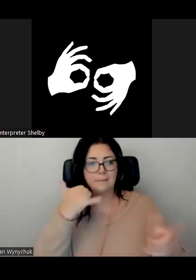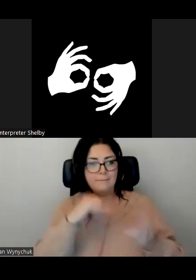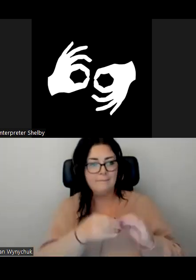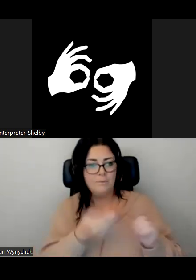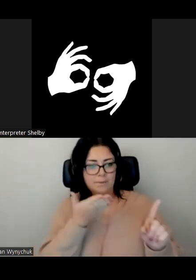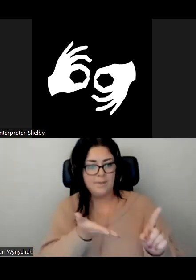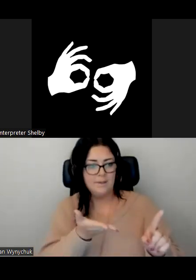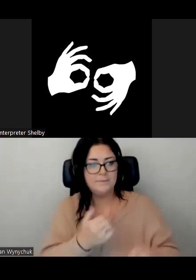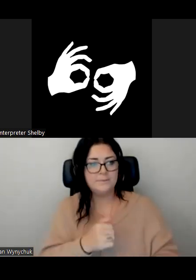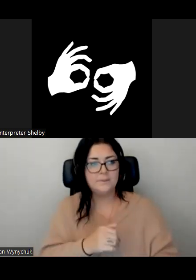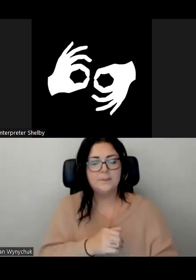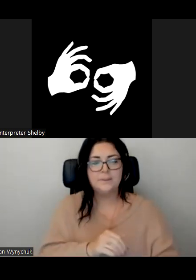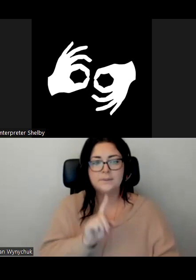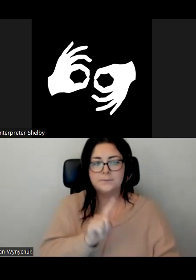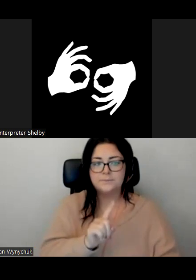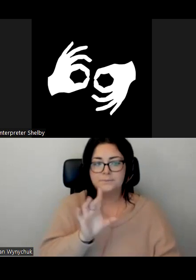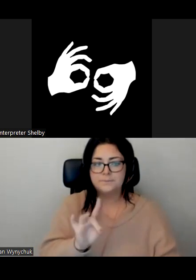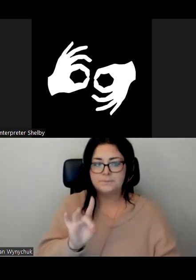right now. So we have a toll-free number,